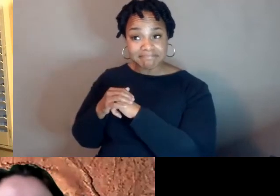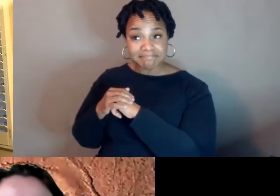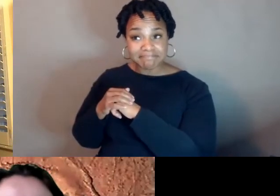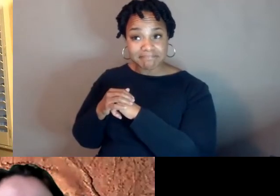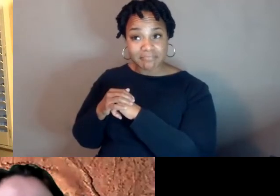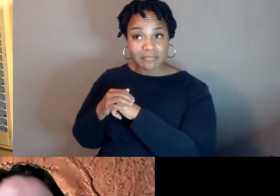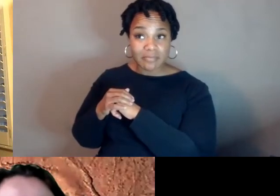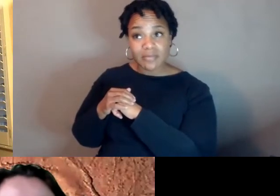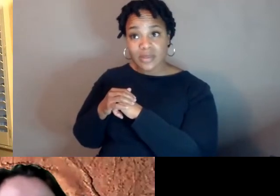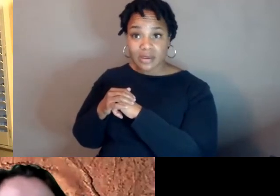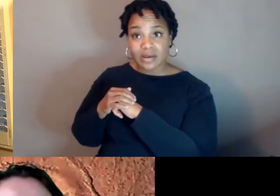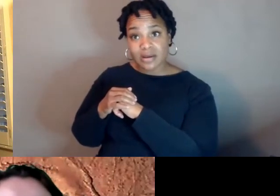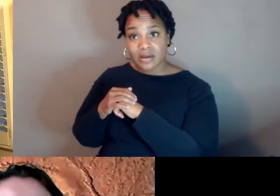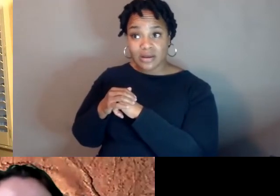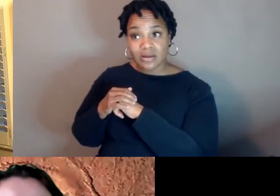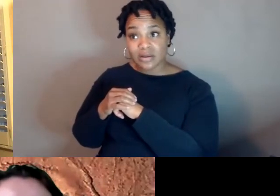resorting to,